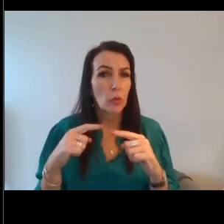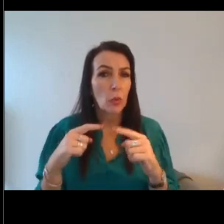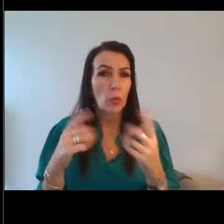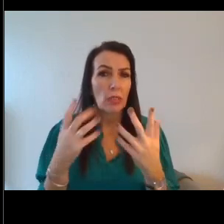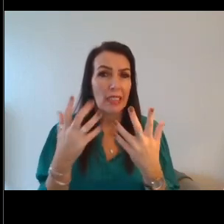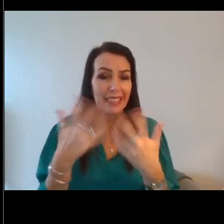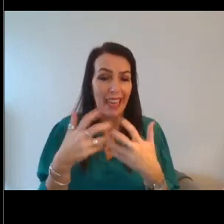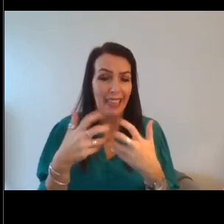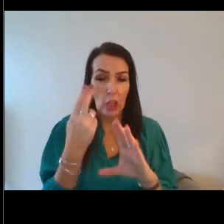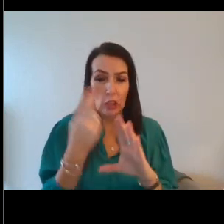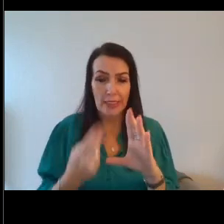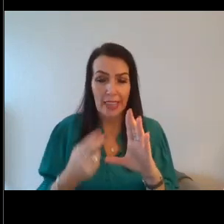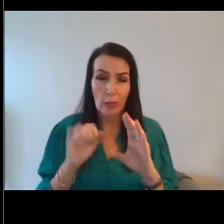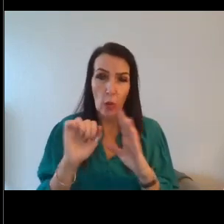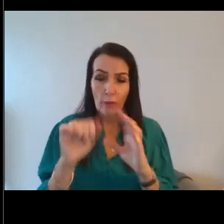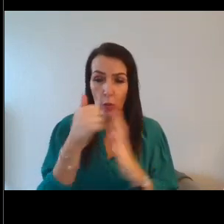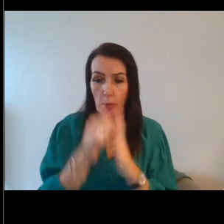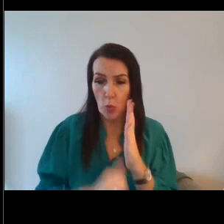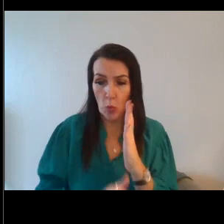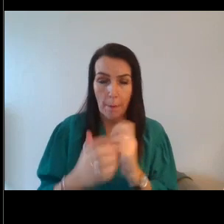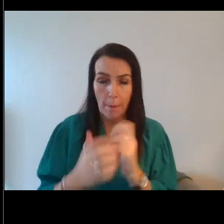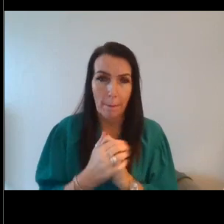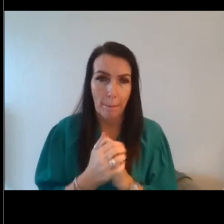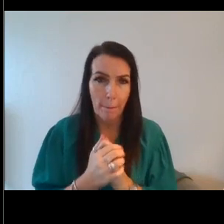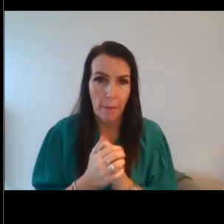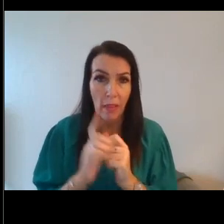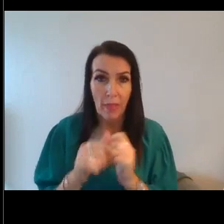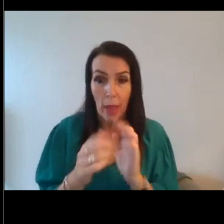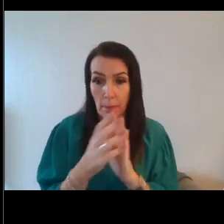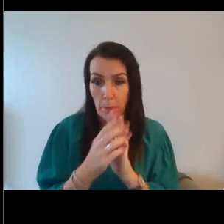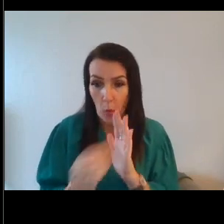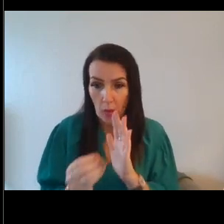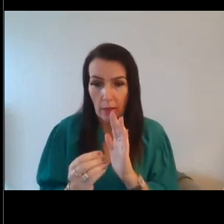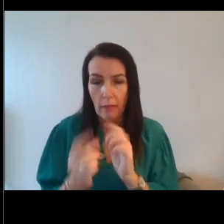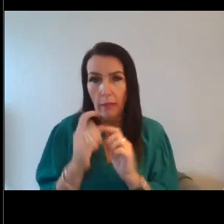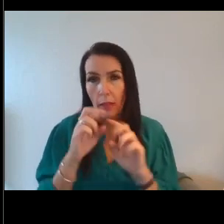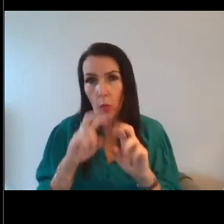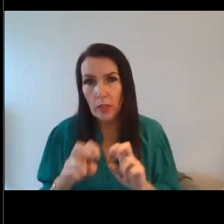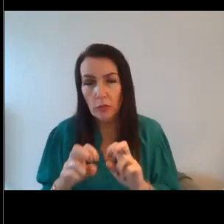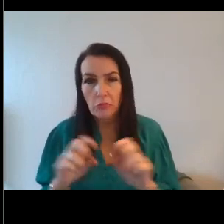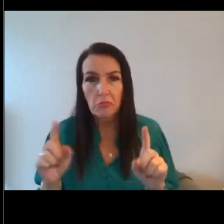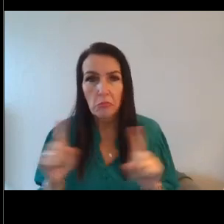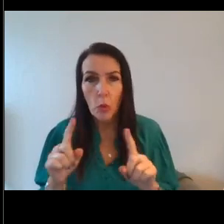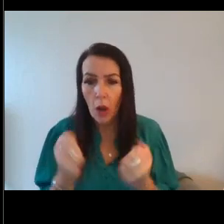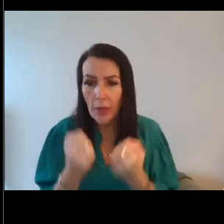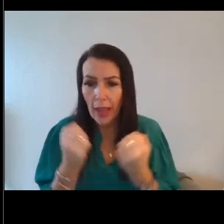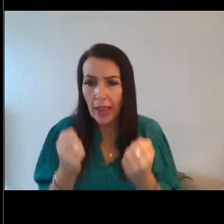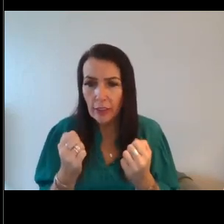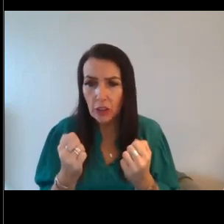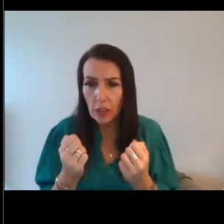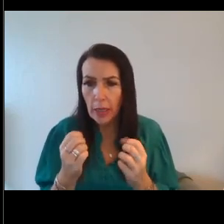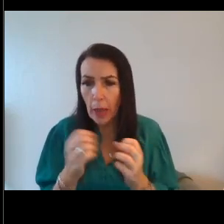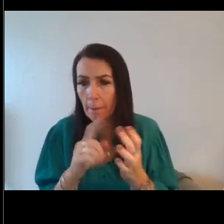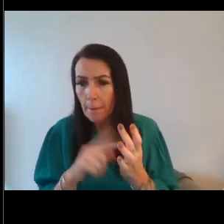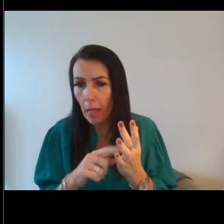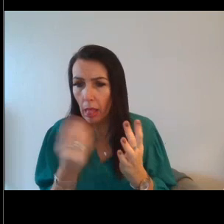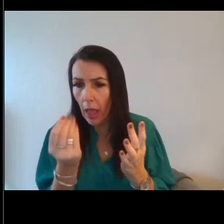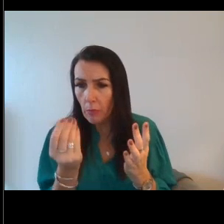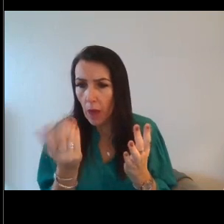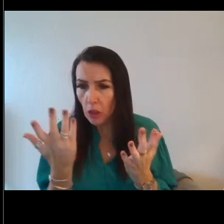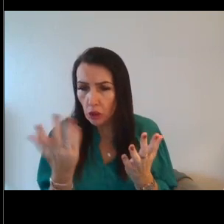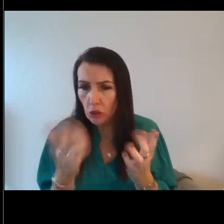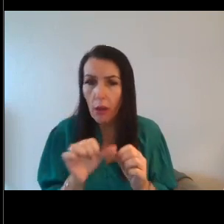design of your retrofit program, and that modeling can again look at, okay, what are the energy bills going to look like beforehand? What are they